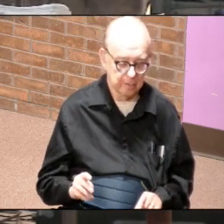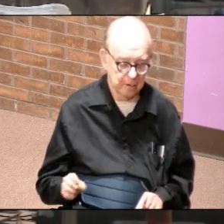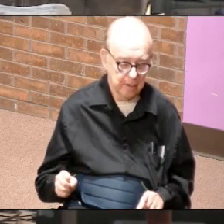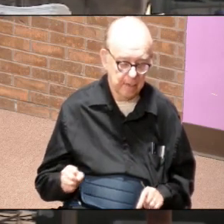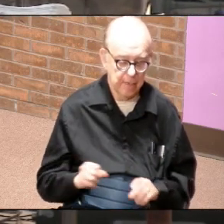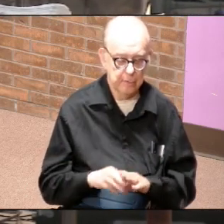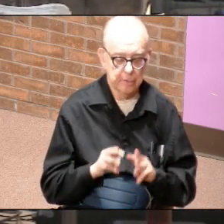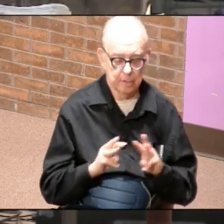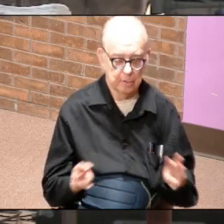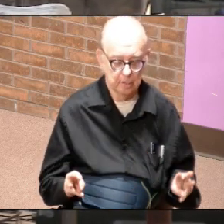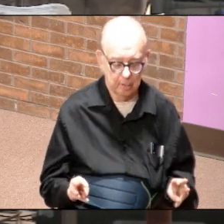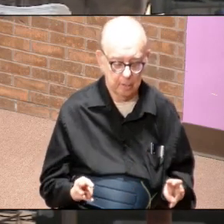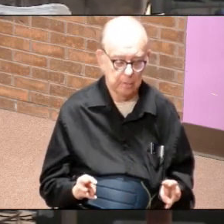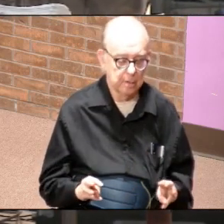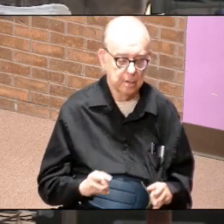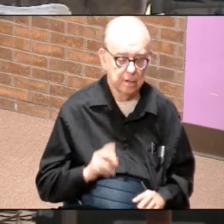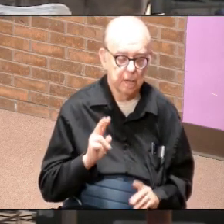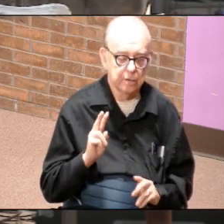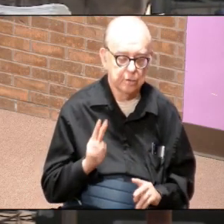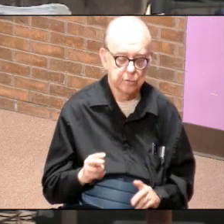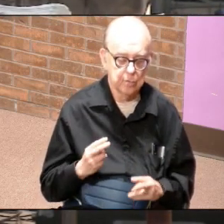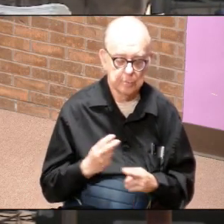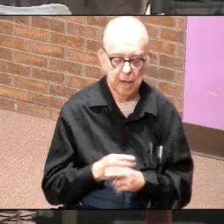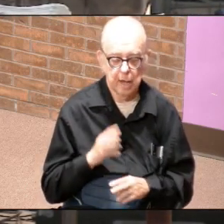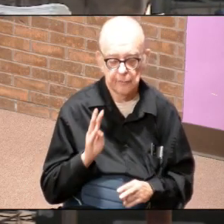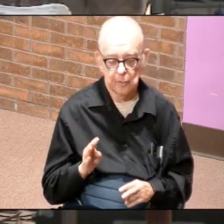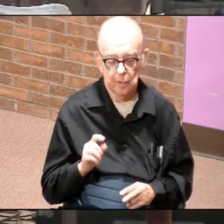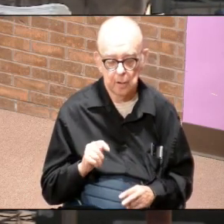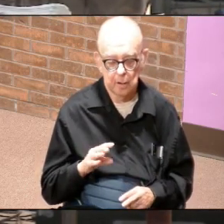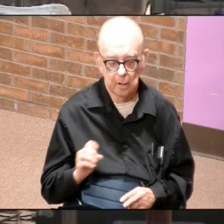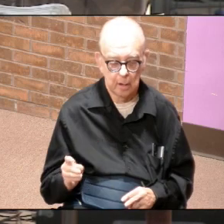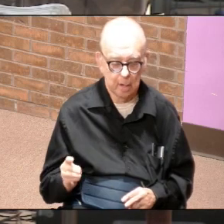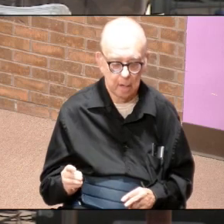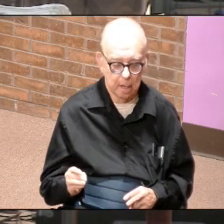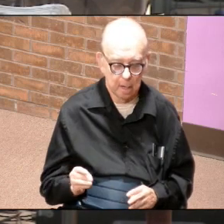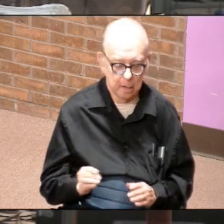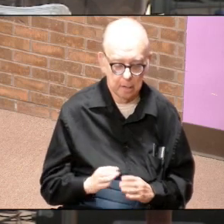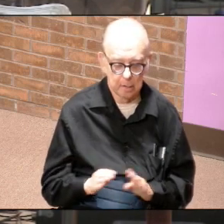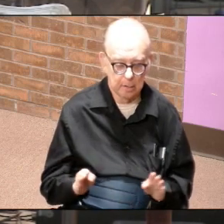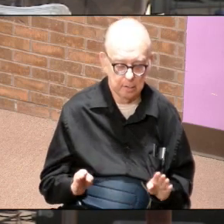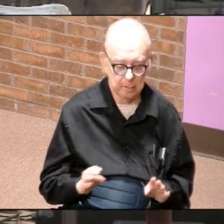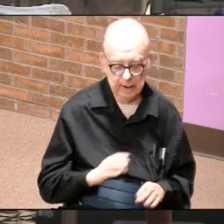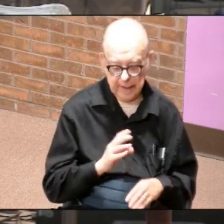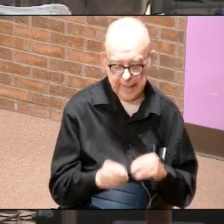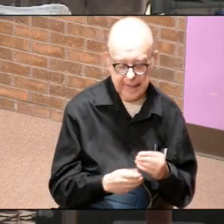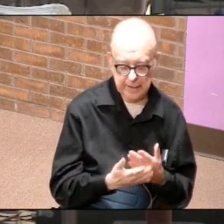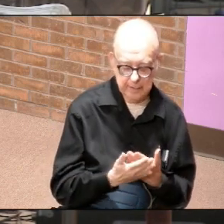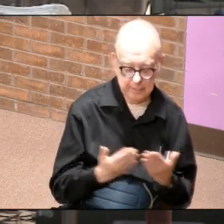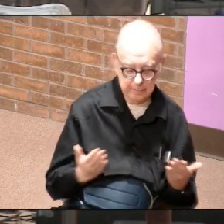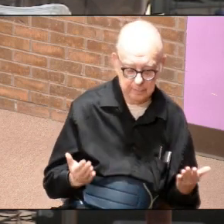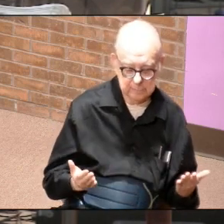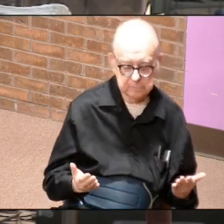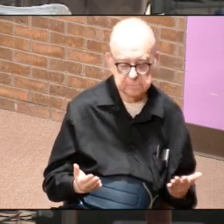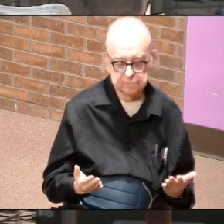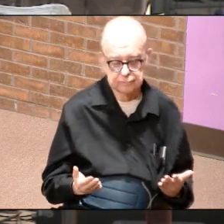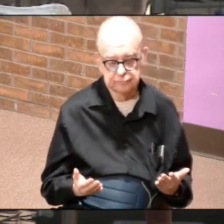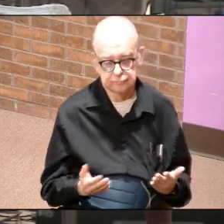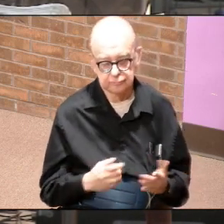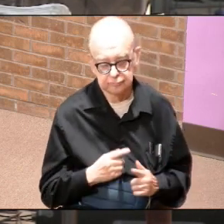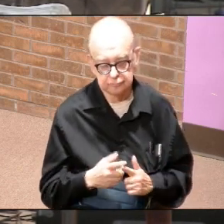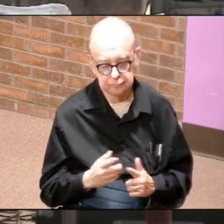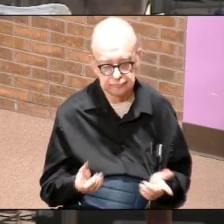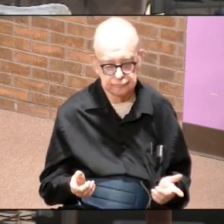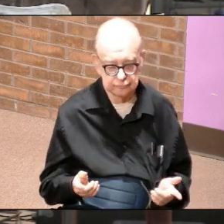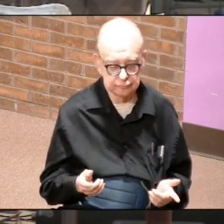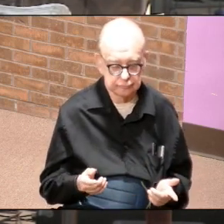wasn't 2x4 studs with some siding on or some barrier and then